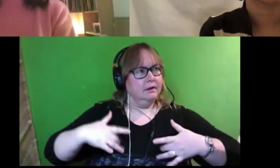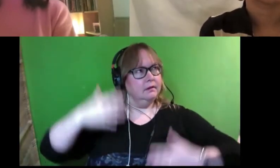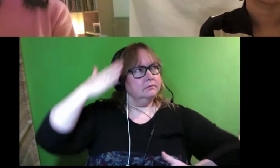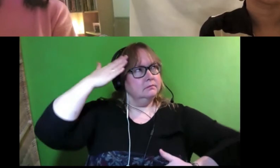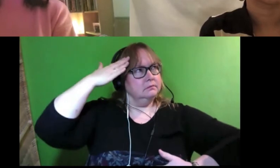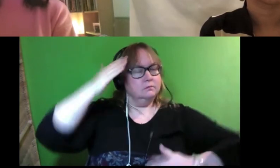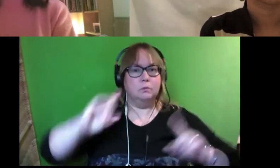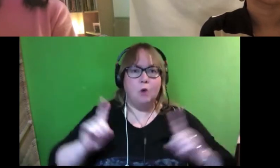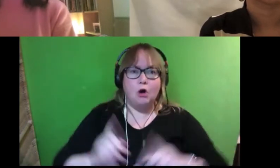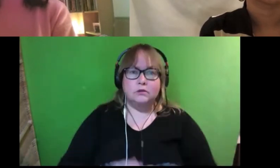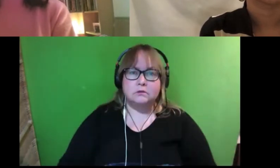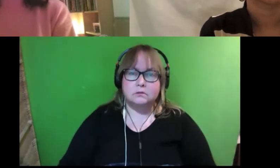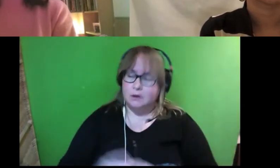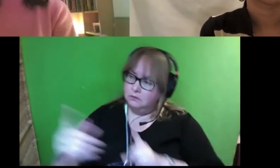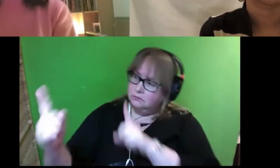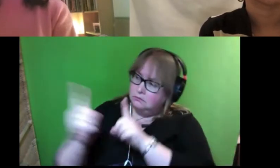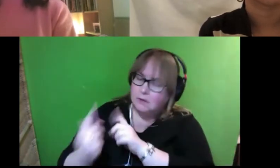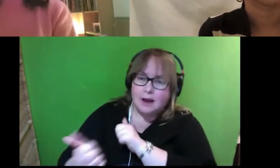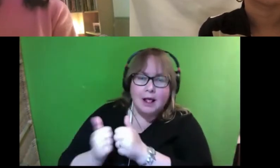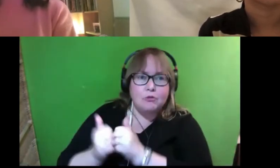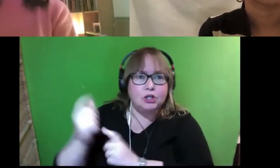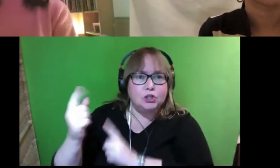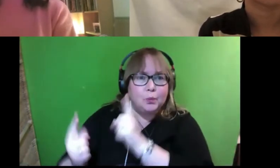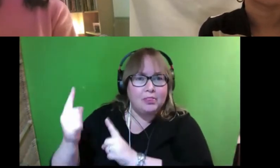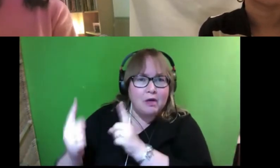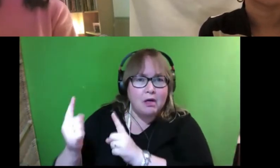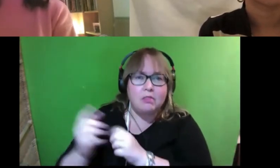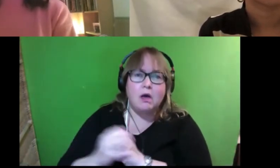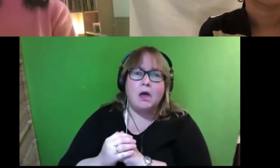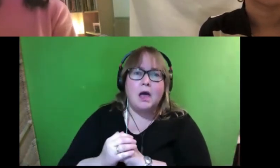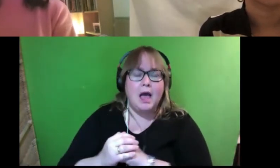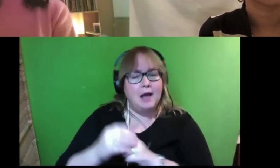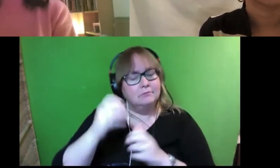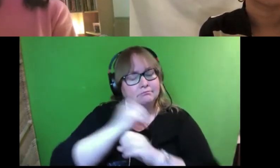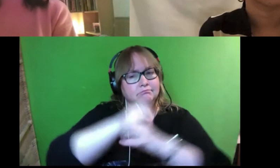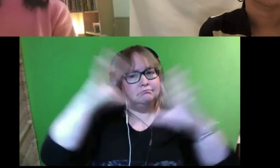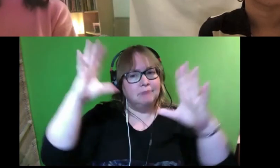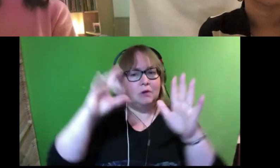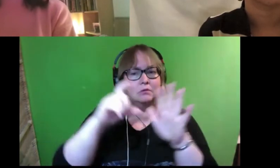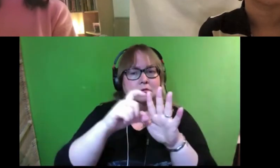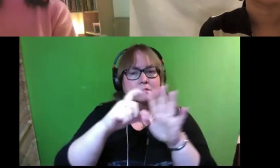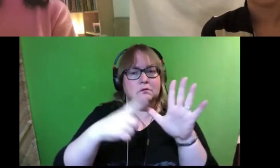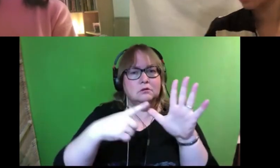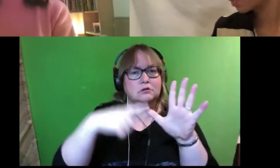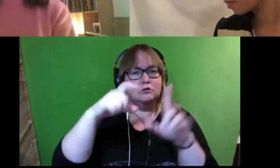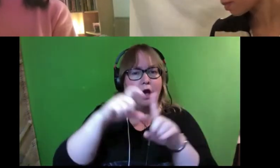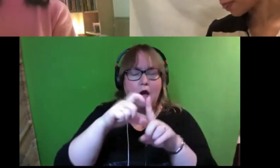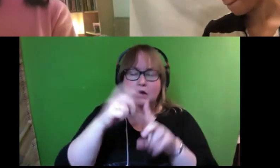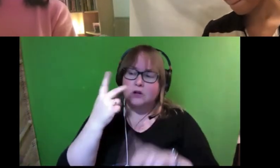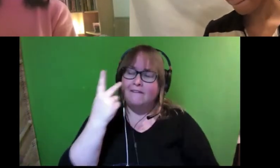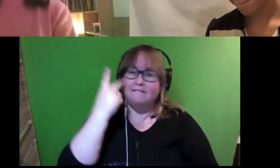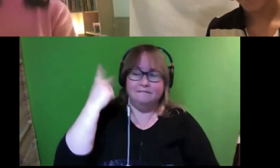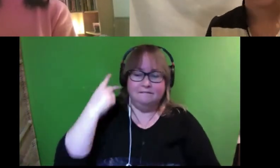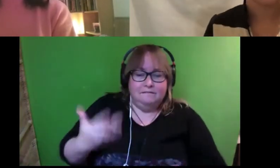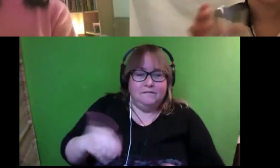our collaboration and embarking on Dad futurism wherever either